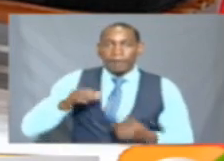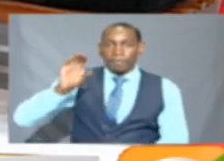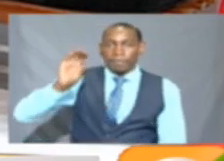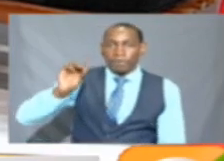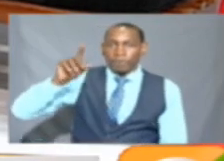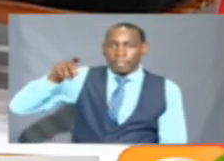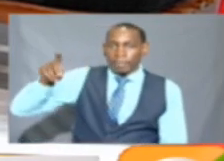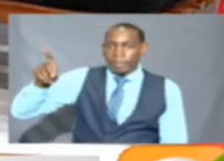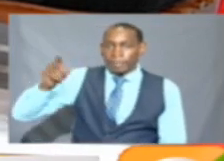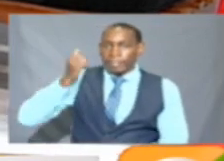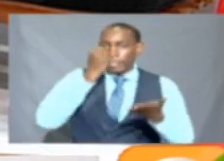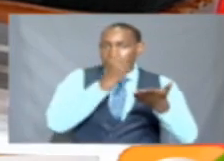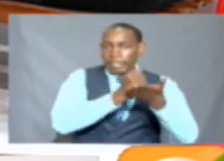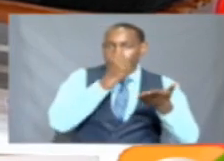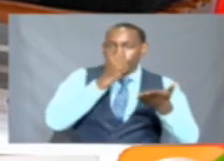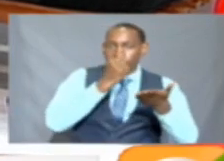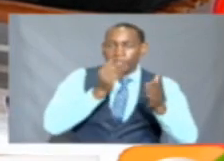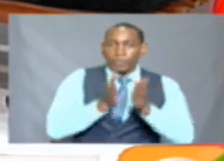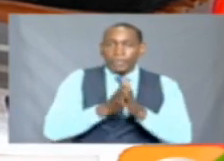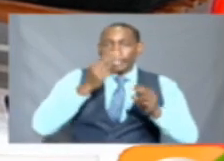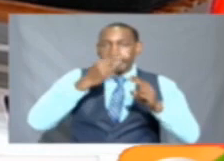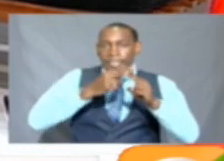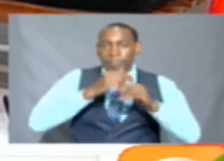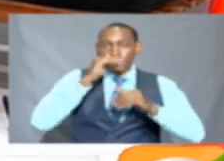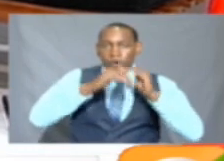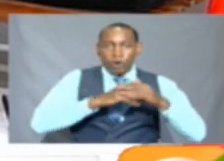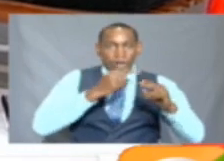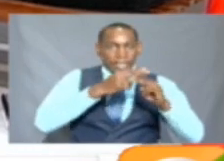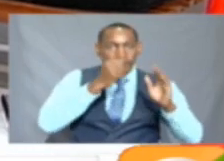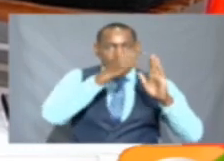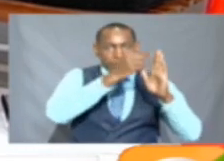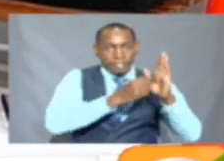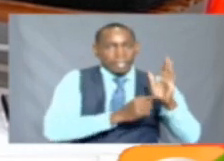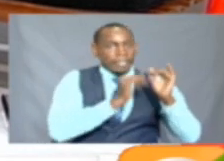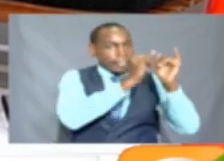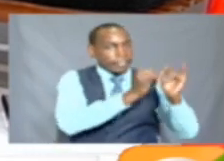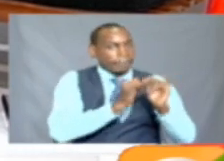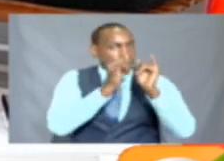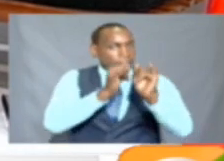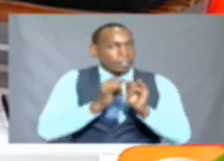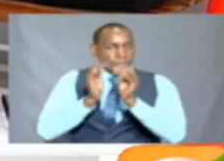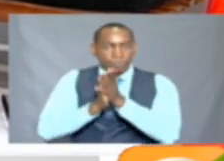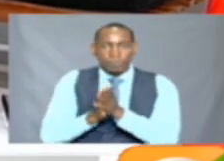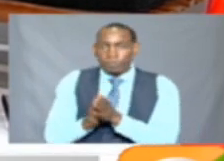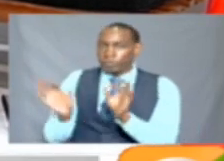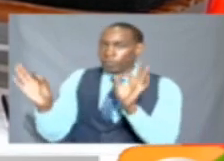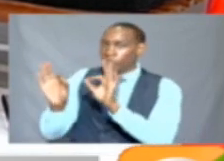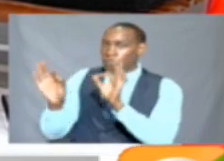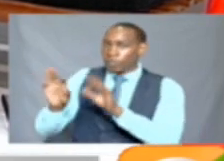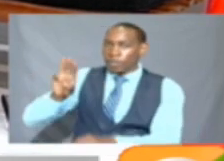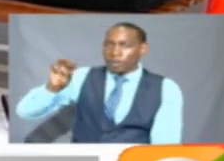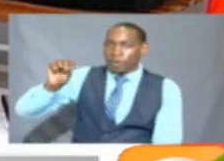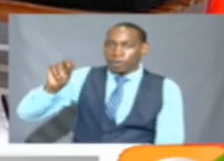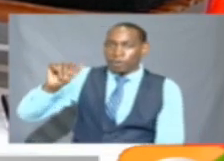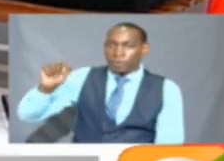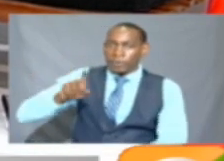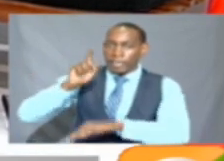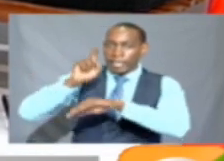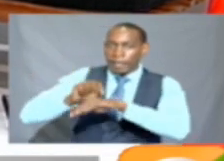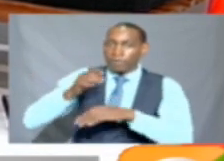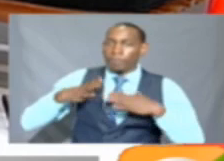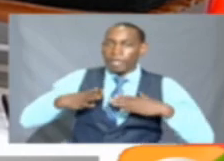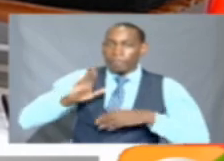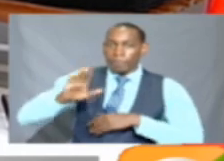logo. Wow. And yeah. You have the names there, all the names of the individuals. Oh, nice. Yeah. Monica, Embu, your